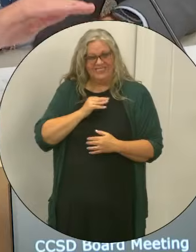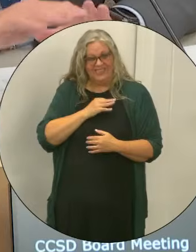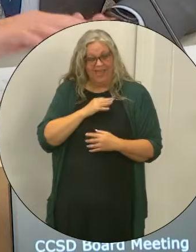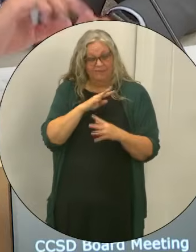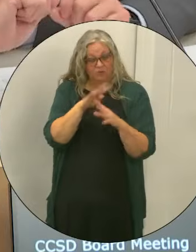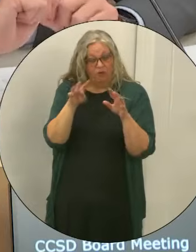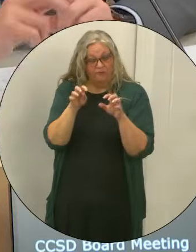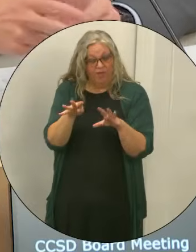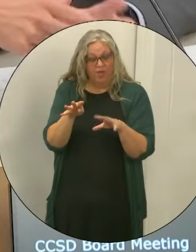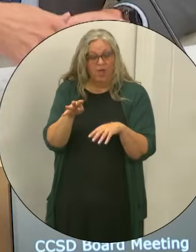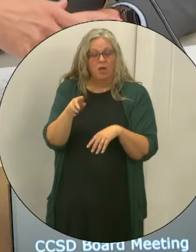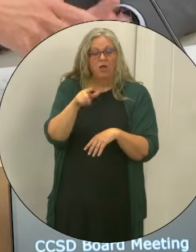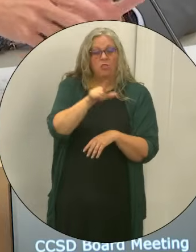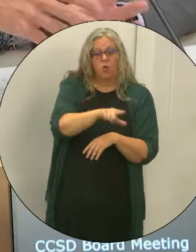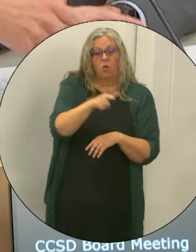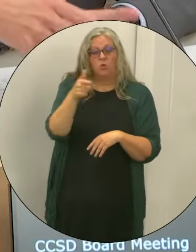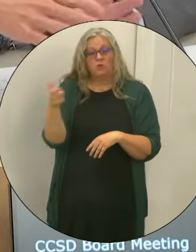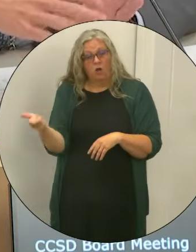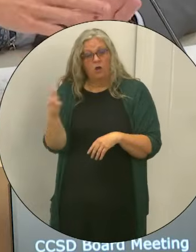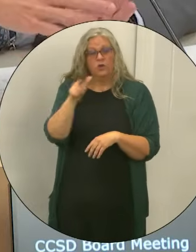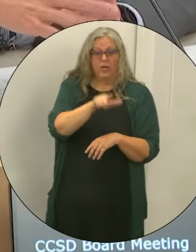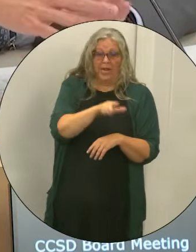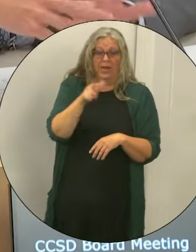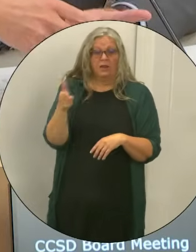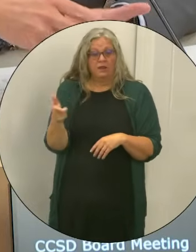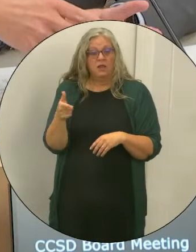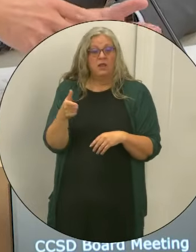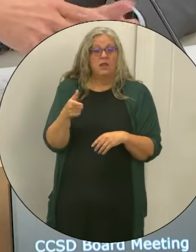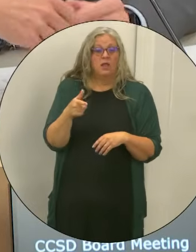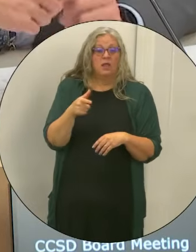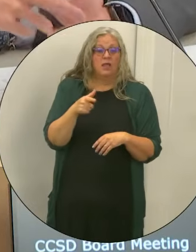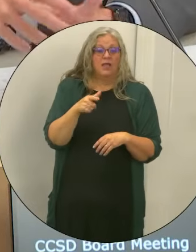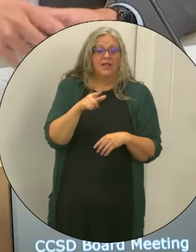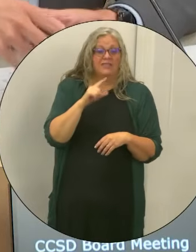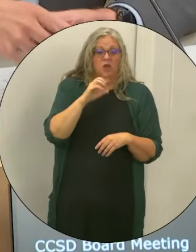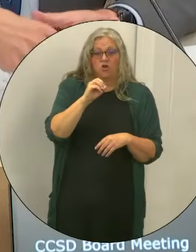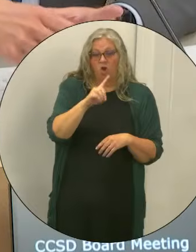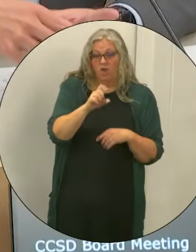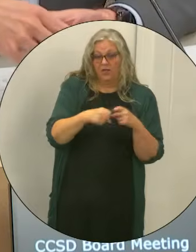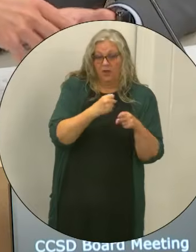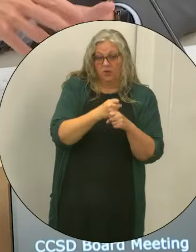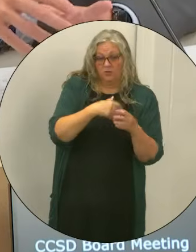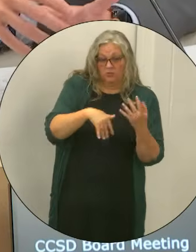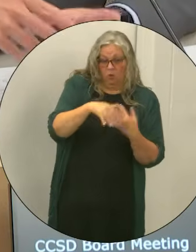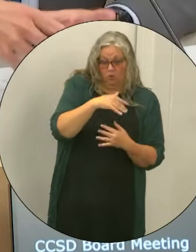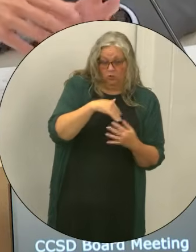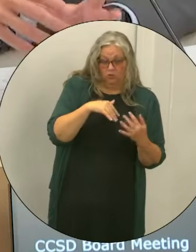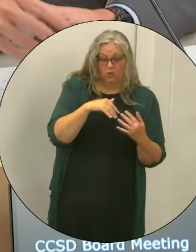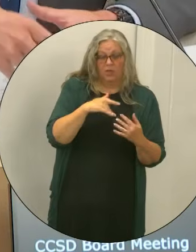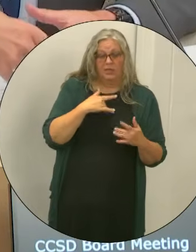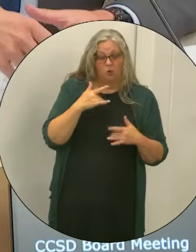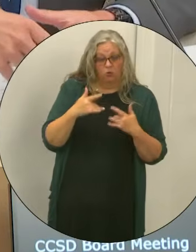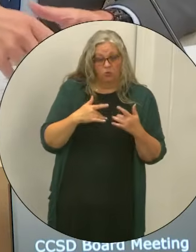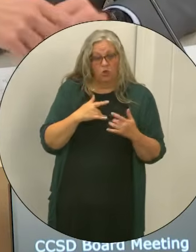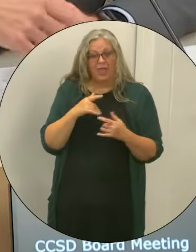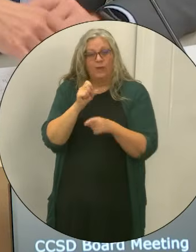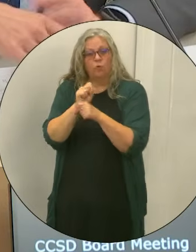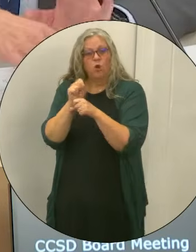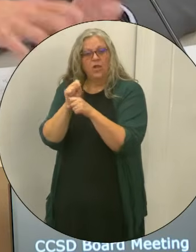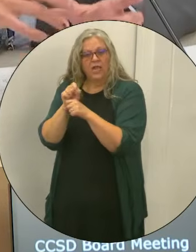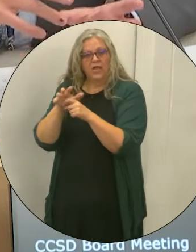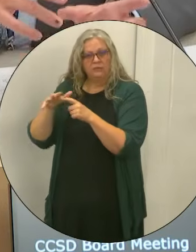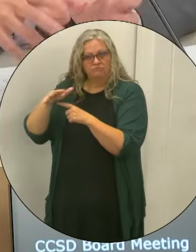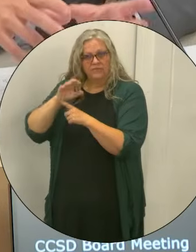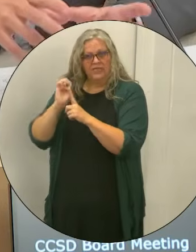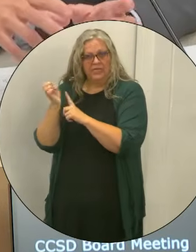actually alternate. So the social emotional survey occurs on odd number years, and then the working conditions survey will be on even years.